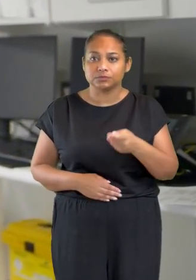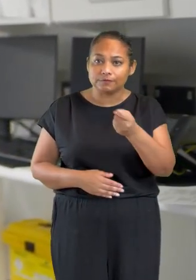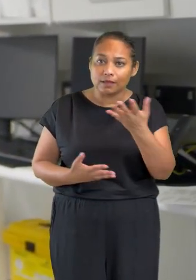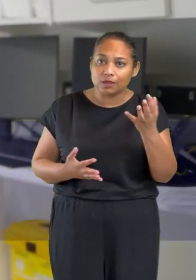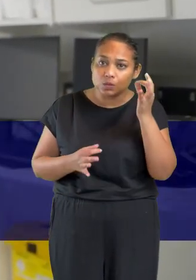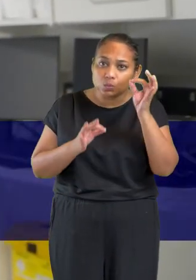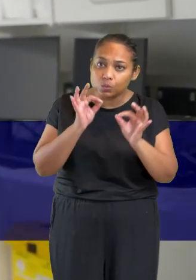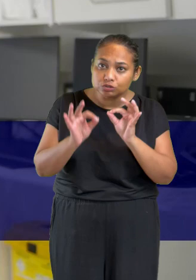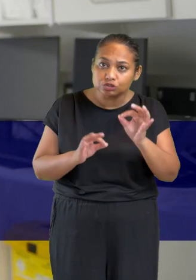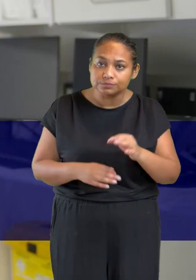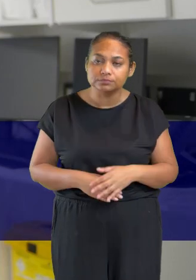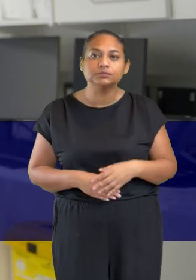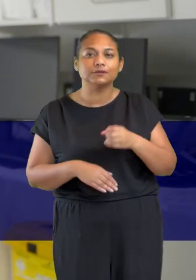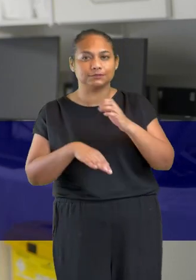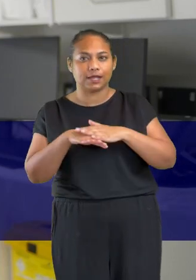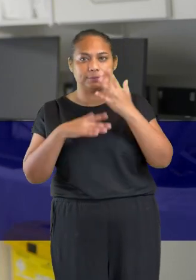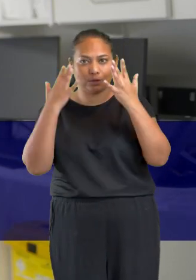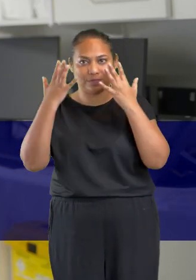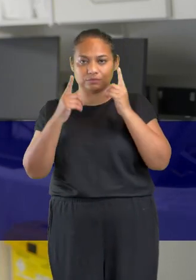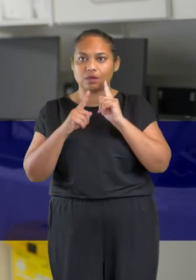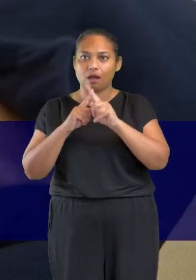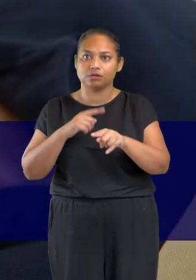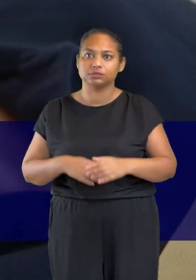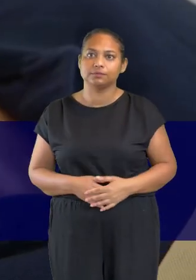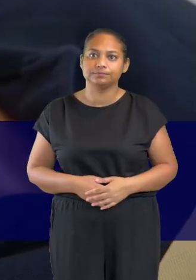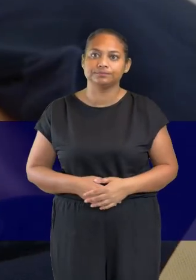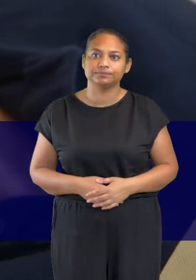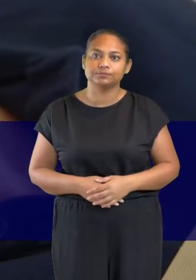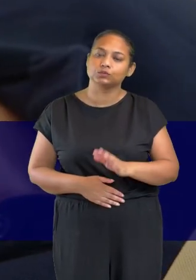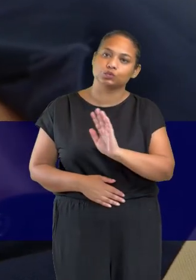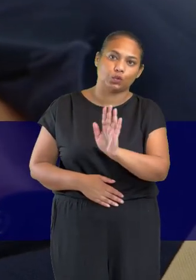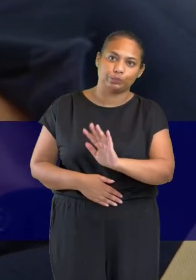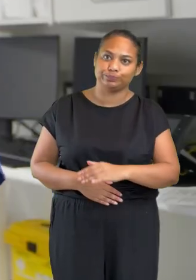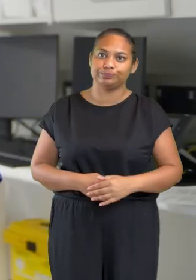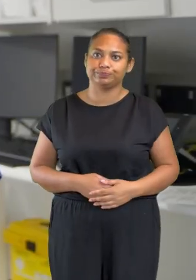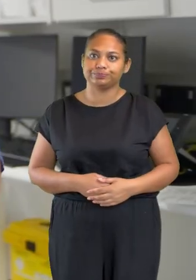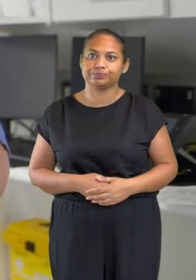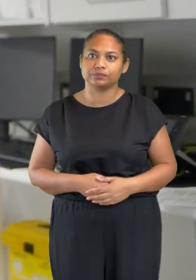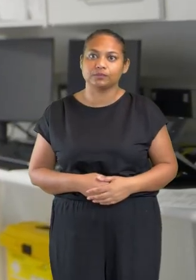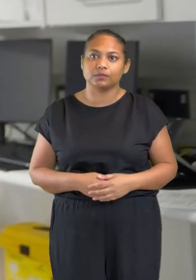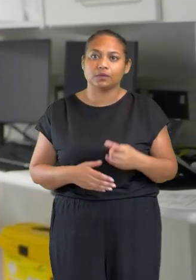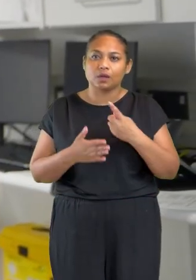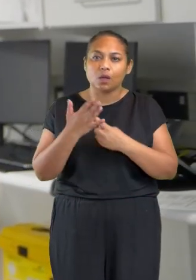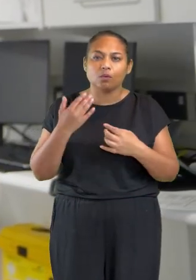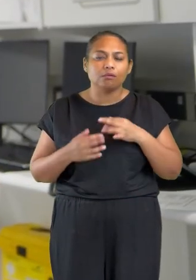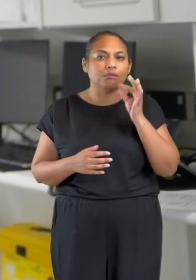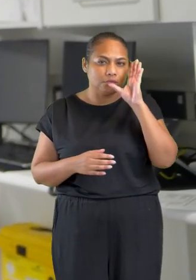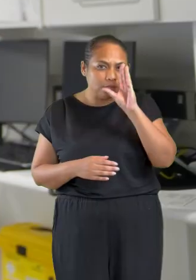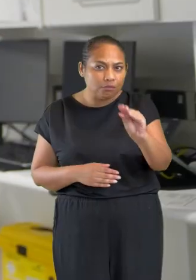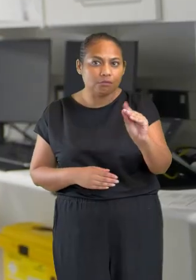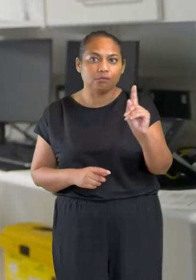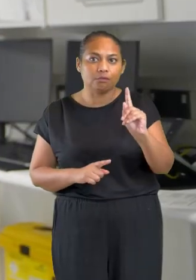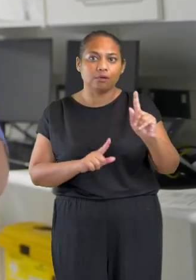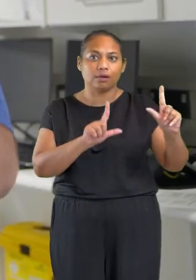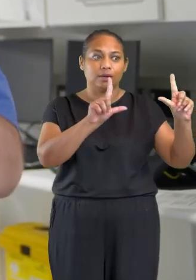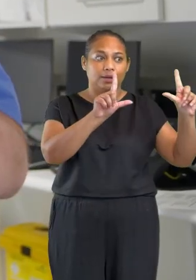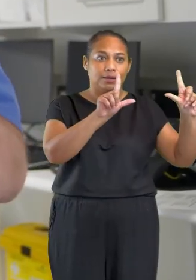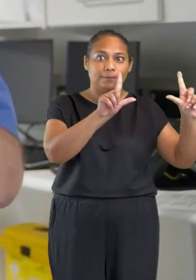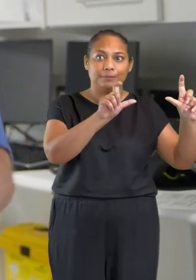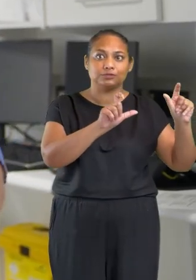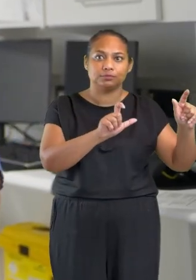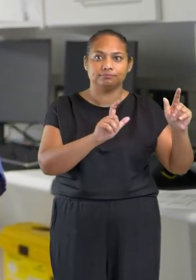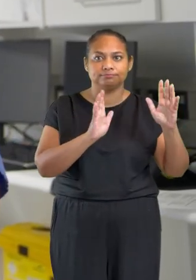any questions? This is your time to answer. No. We're all finished. The only thing I need to add to this is